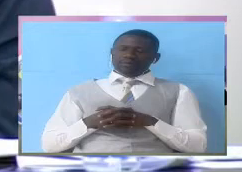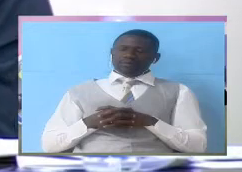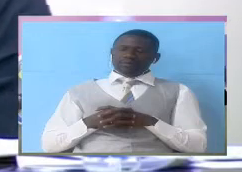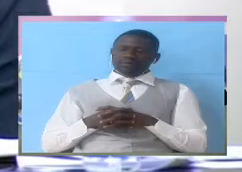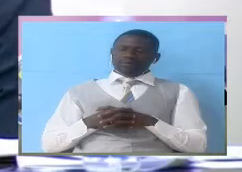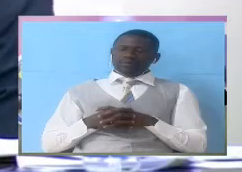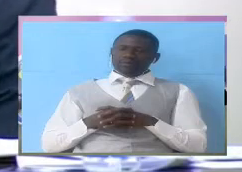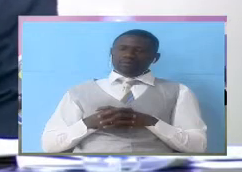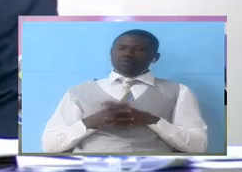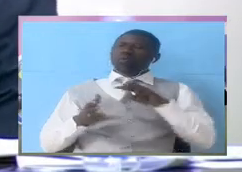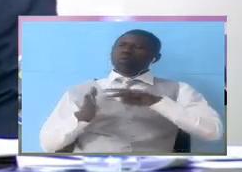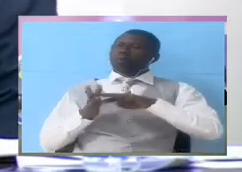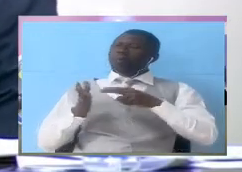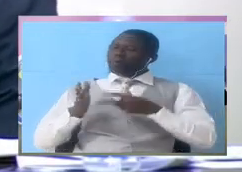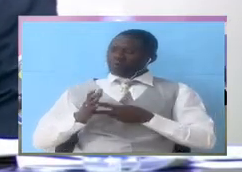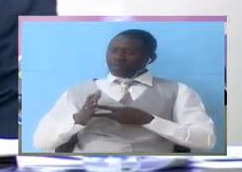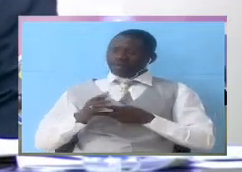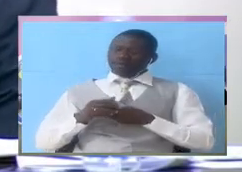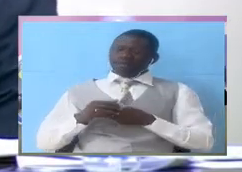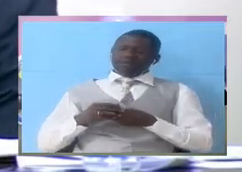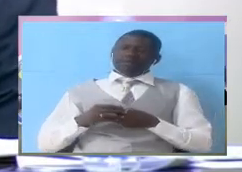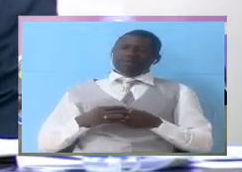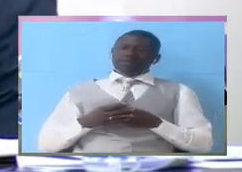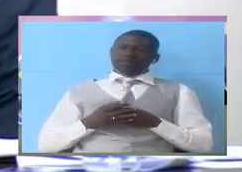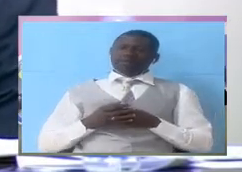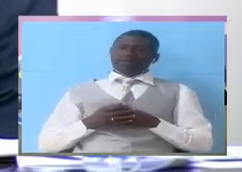So therefore,